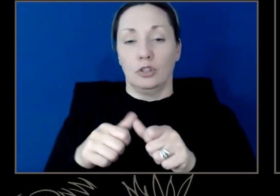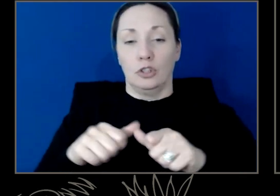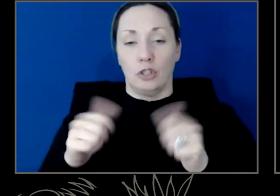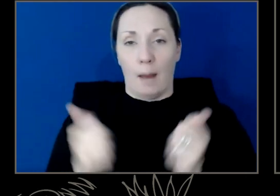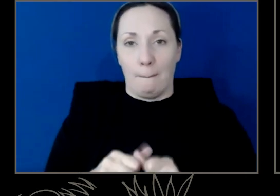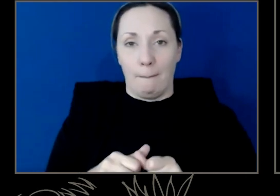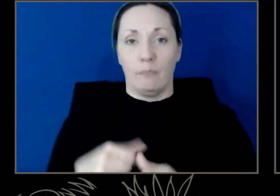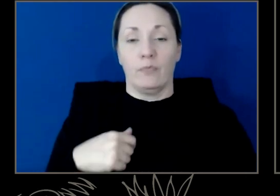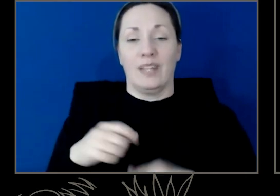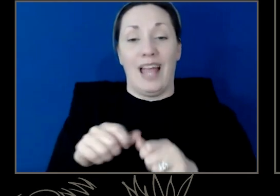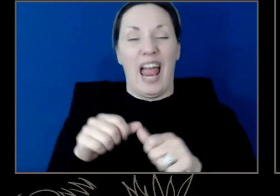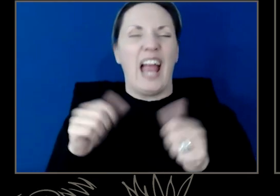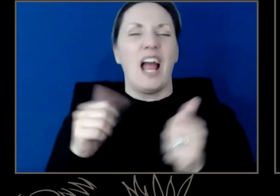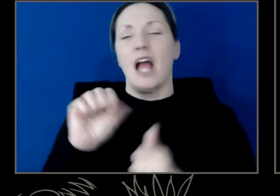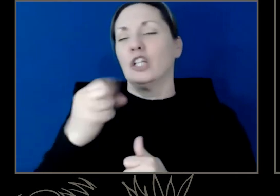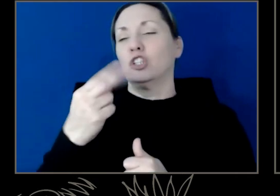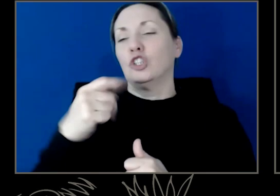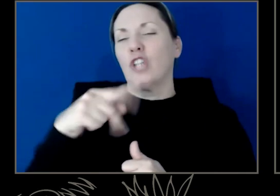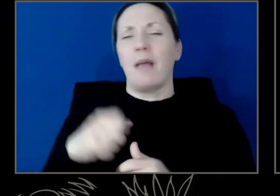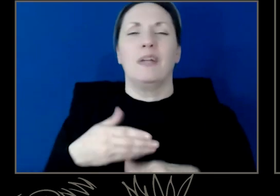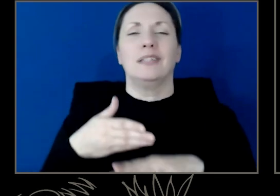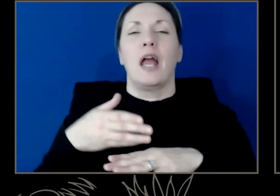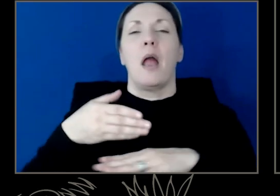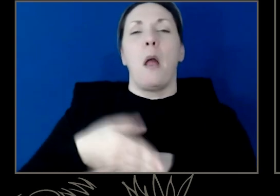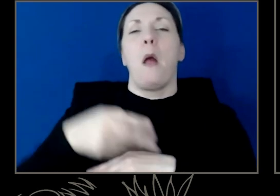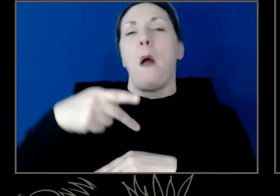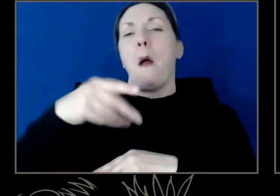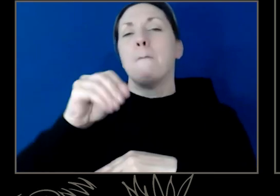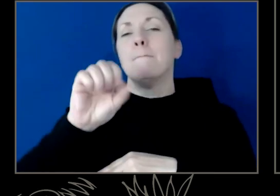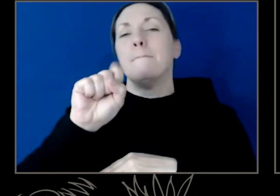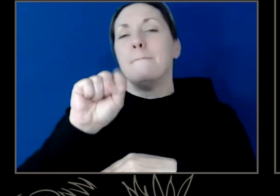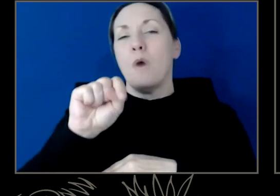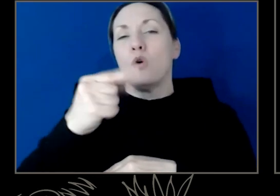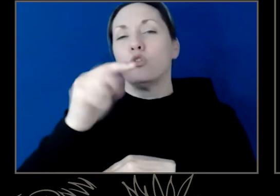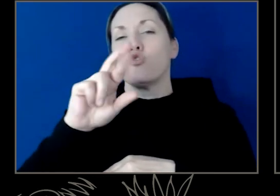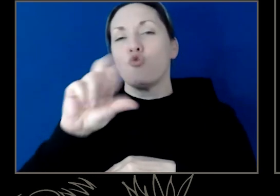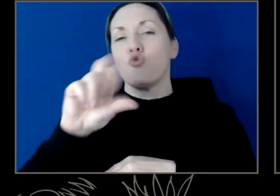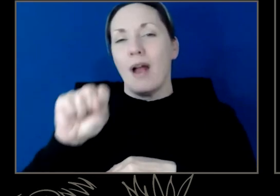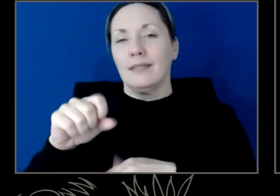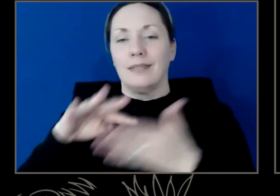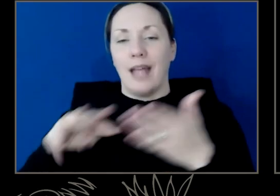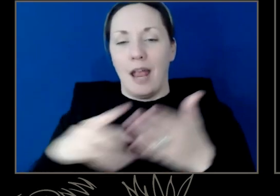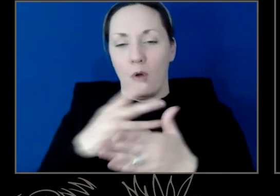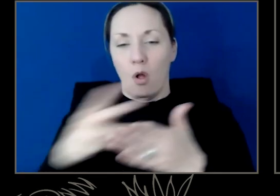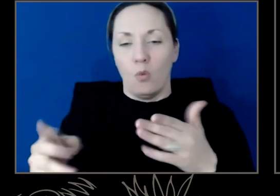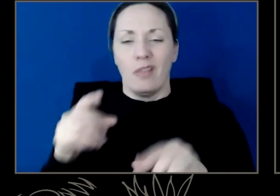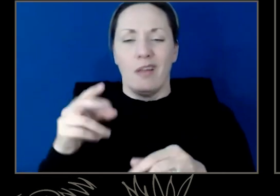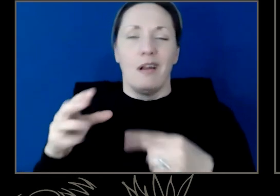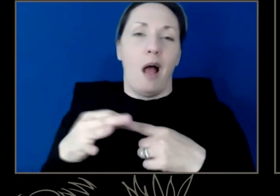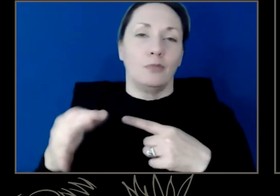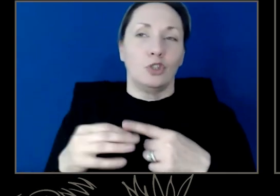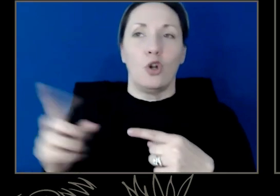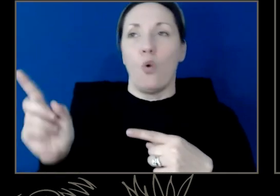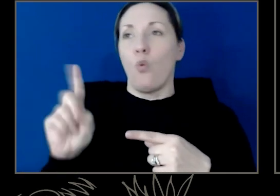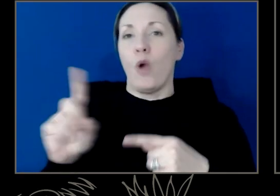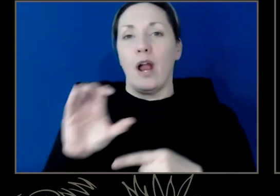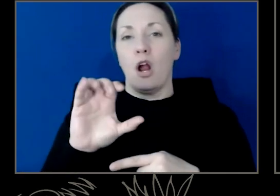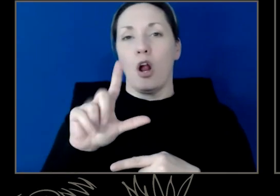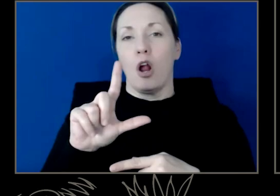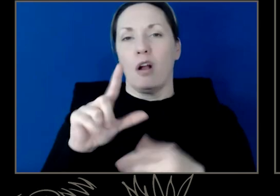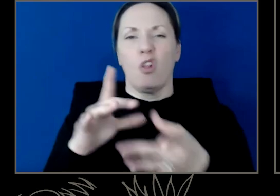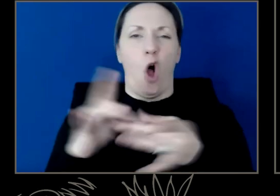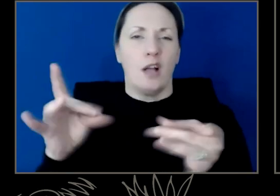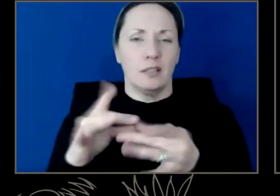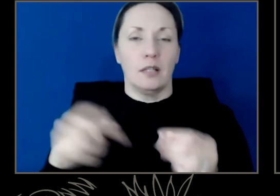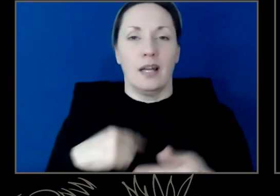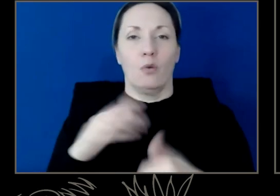a shape is basically a Postgres table with an optional where clause. And Electric will take all of the